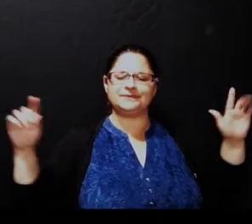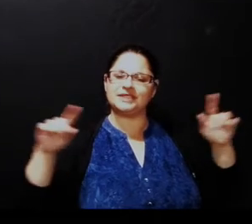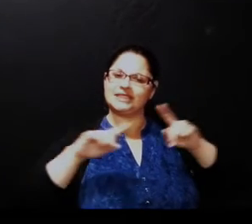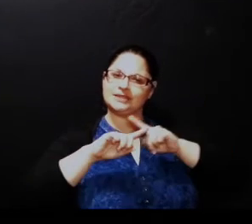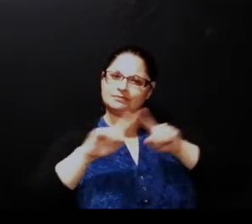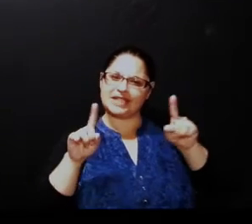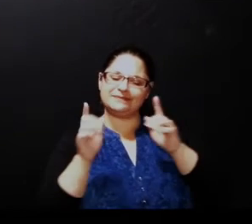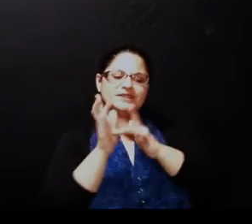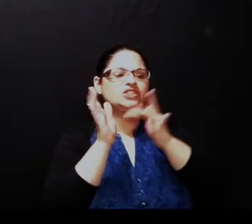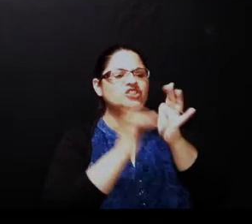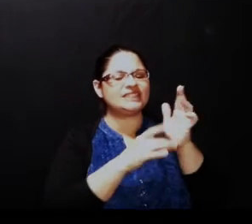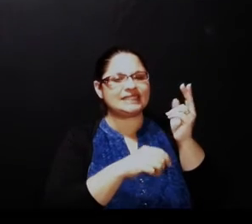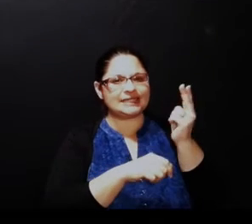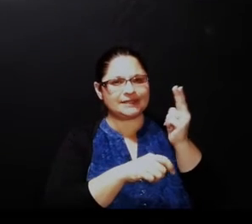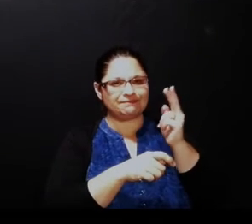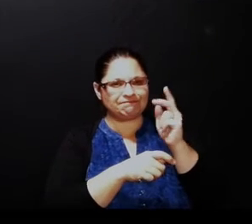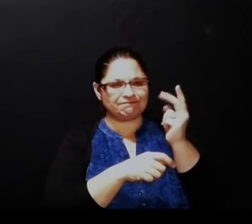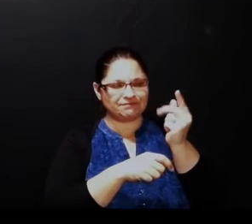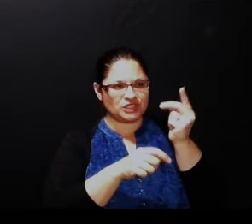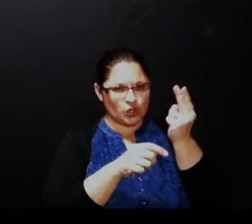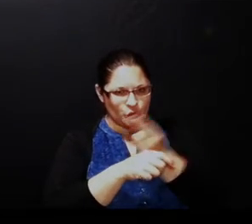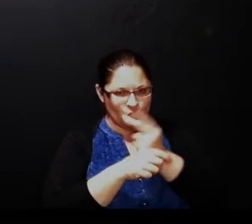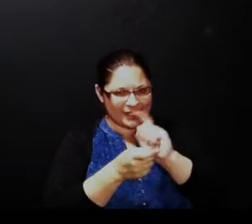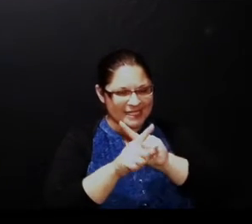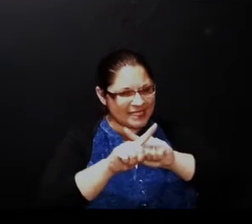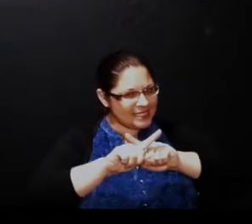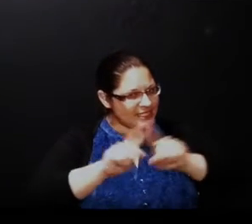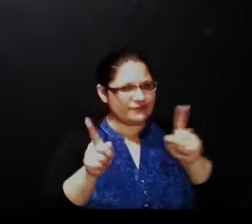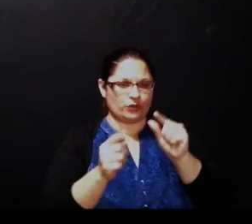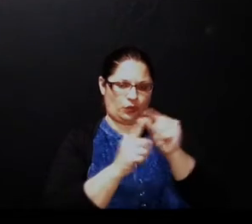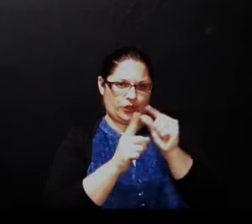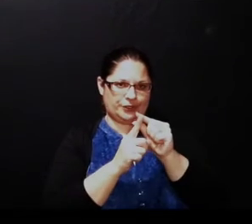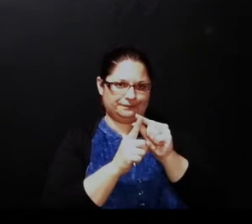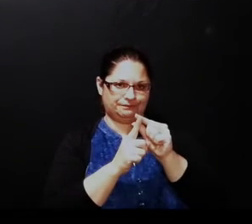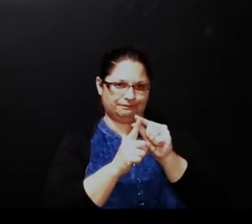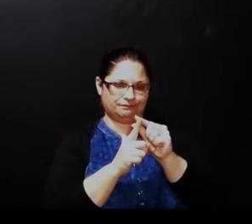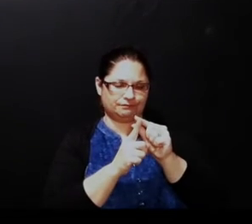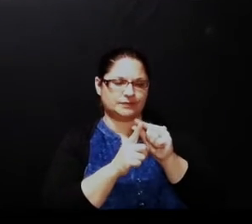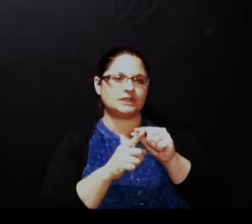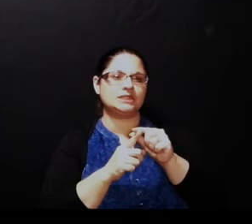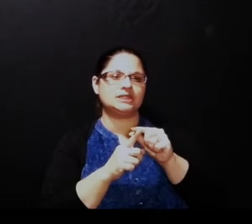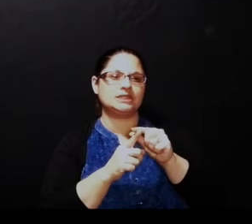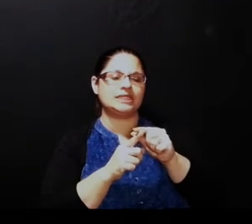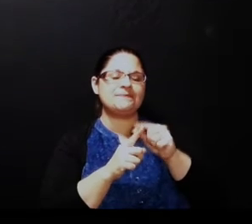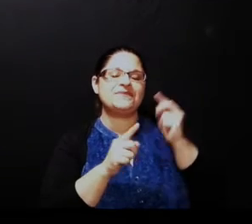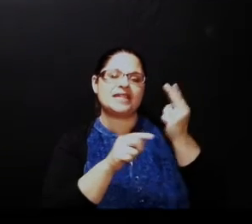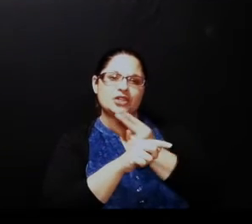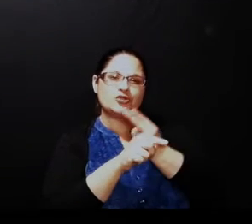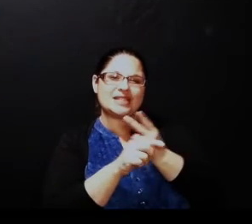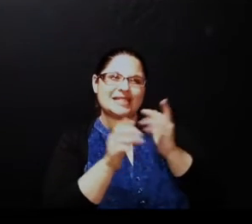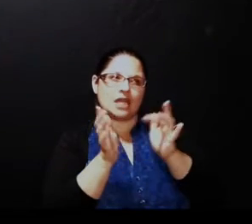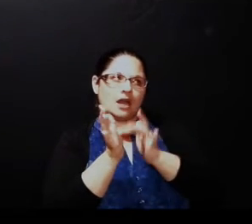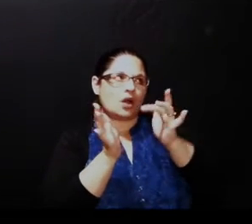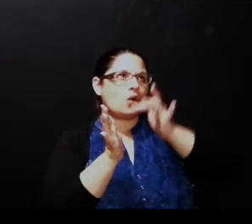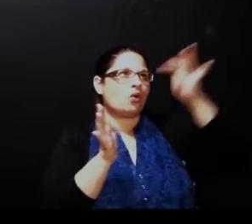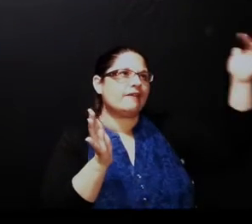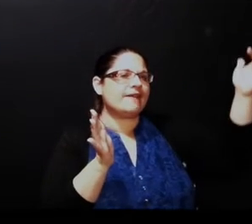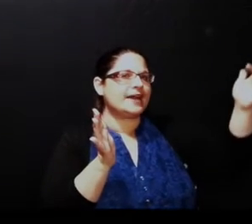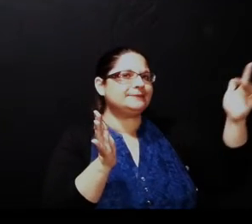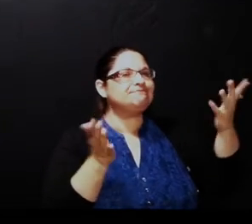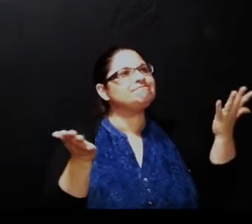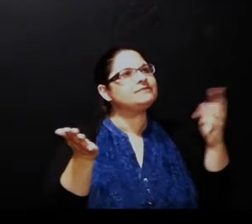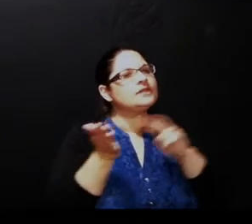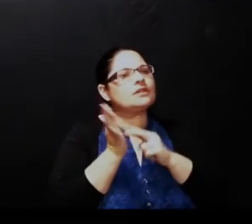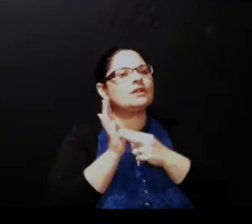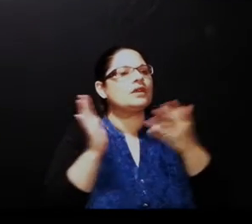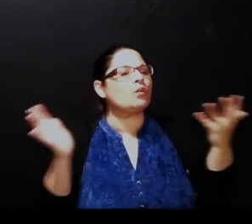an unusual usage of the term. But Jesus is looking beyond the cross. Jesus is looking to what the cross is going to